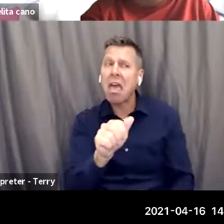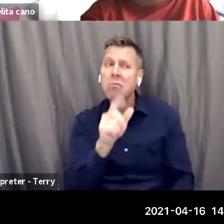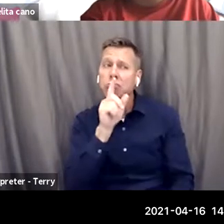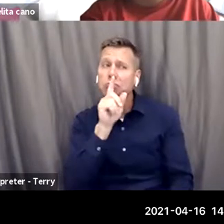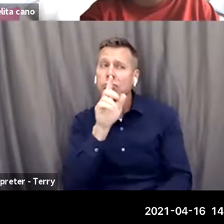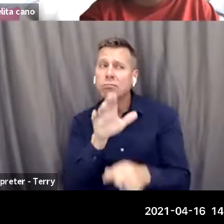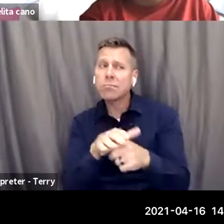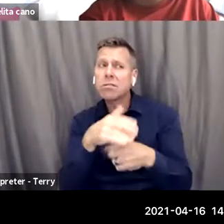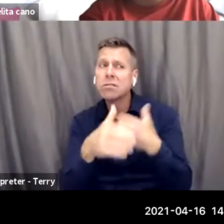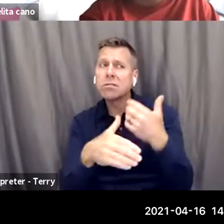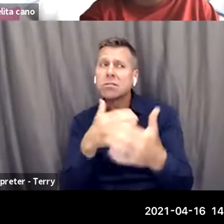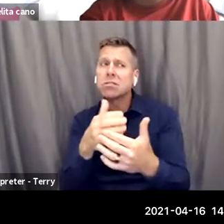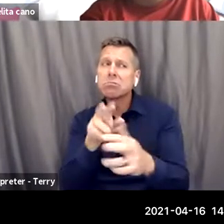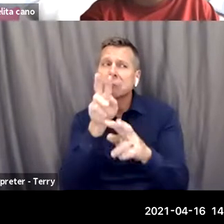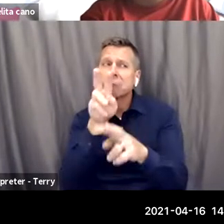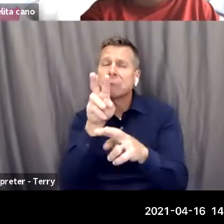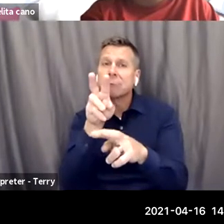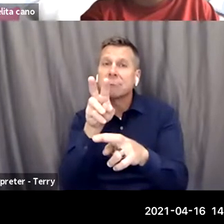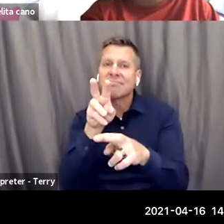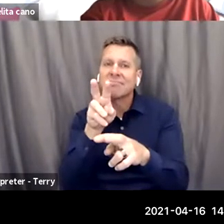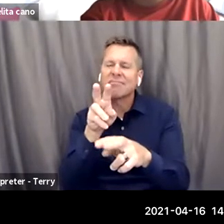that's exactly what it is,